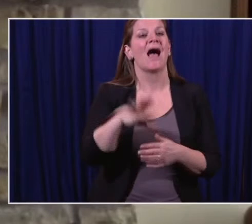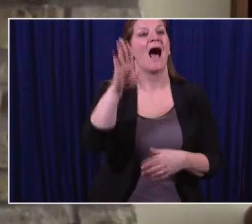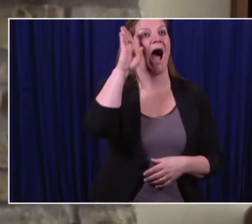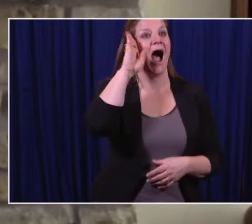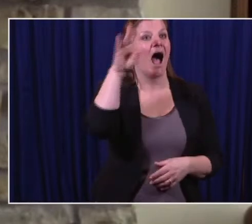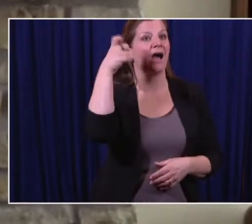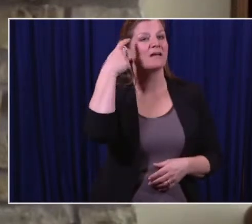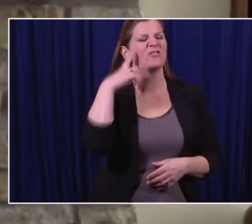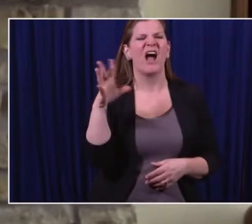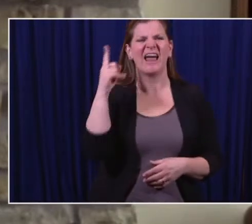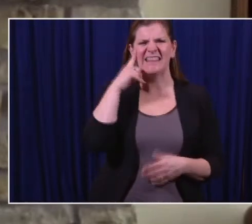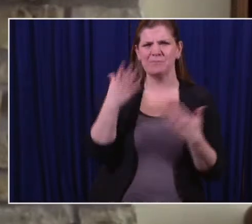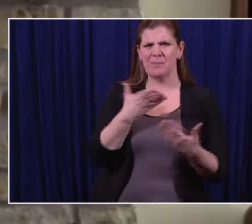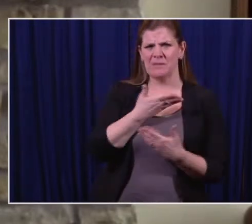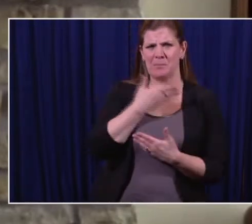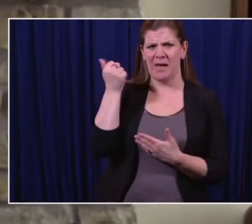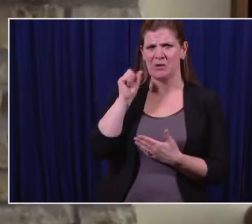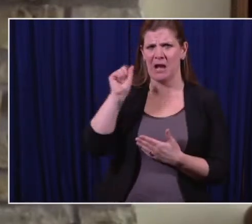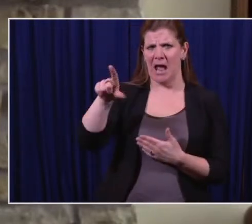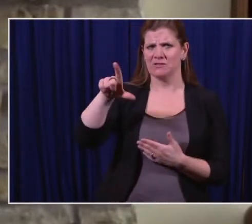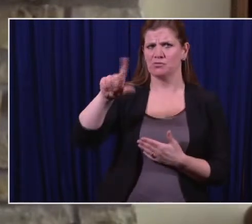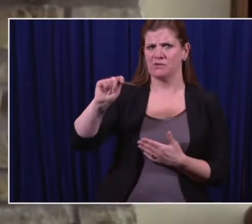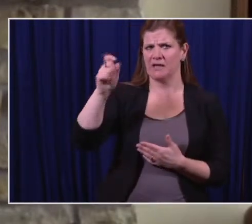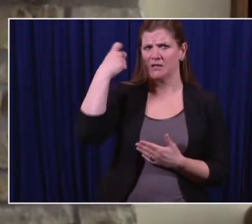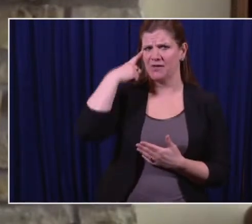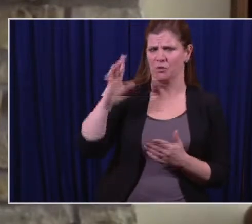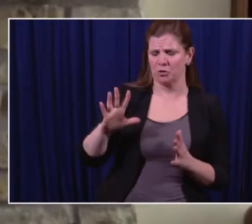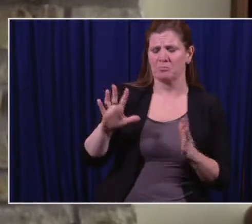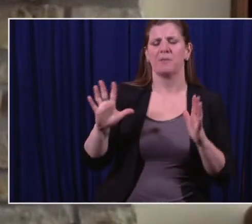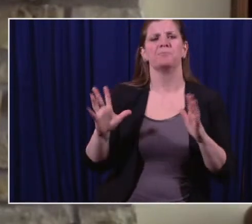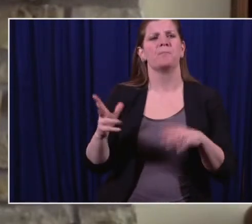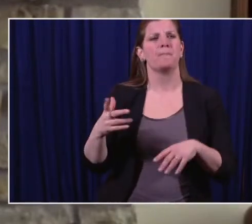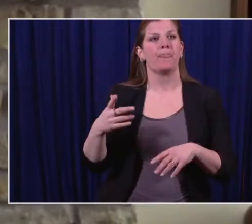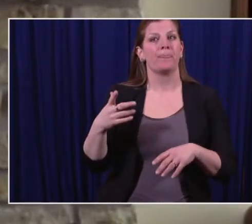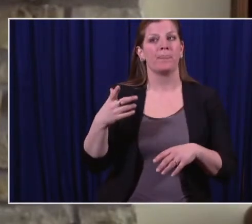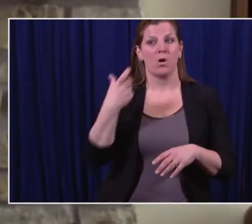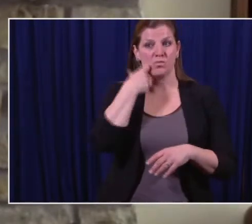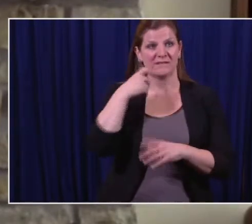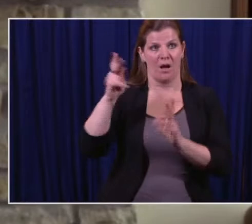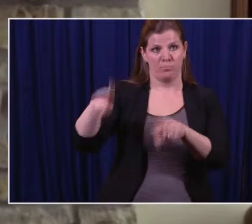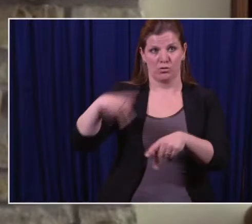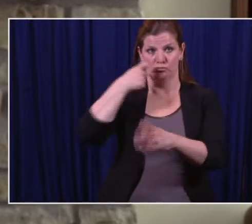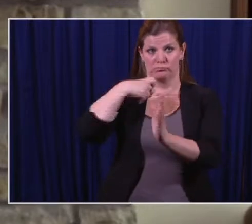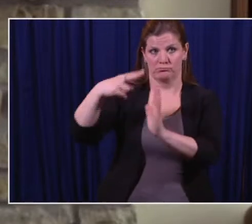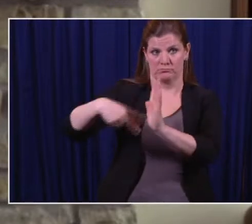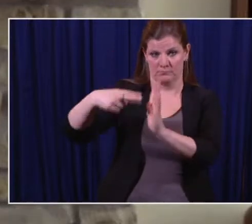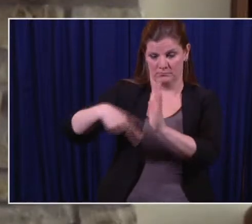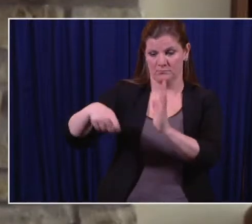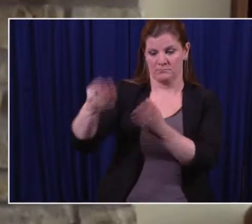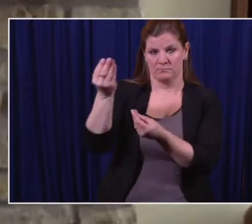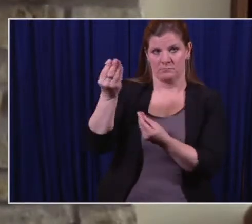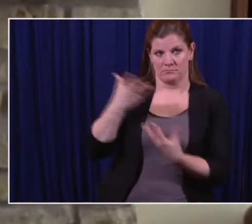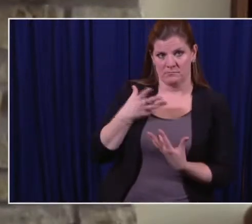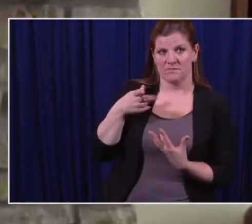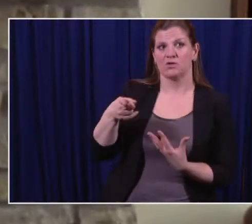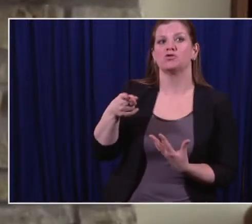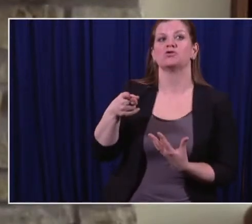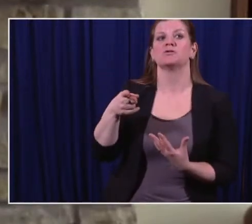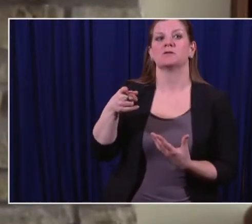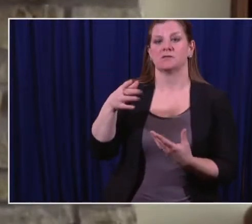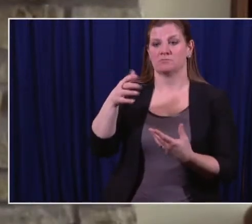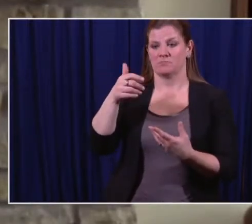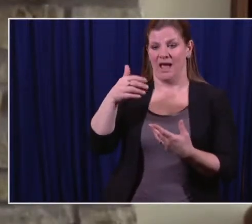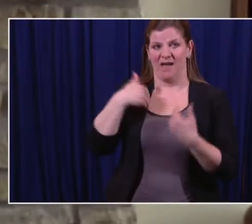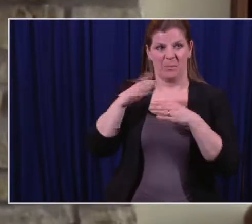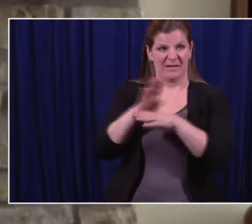question might be better for the Lieutenant Governor. I've heard from a reader, a one-person business with no other employees,